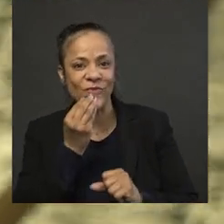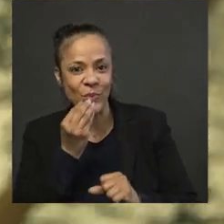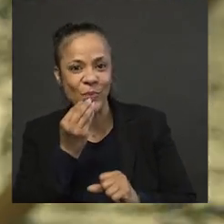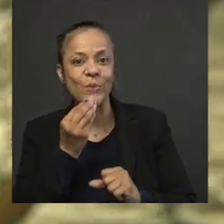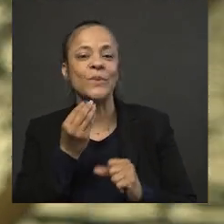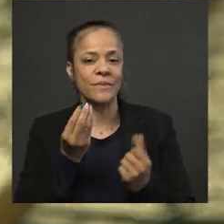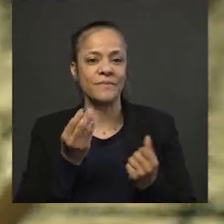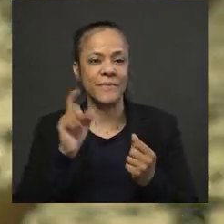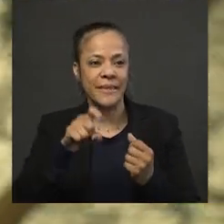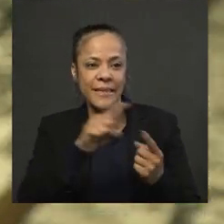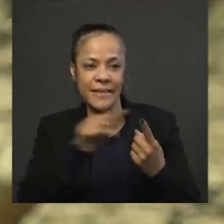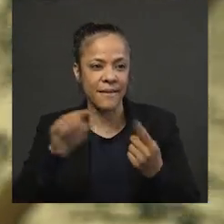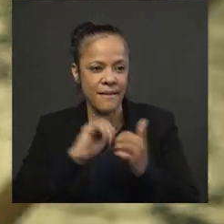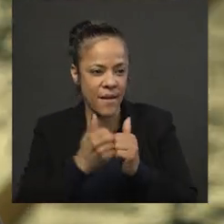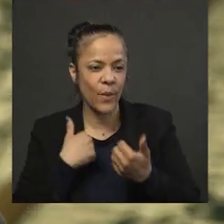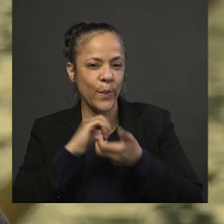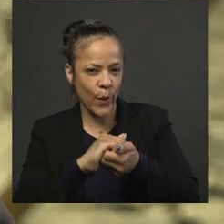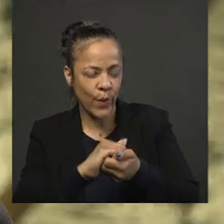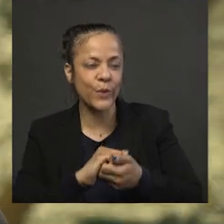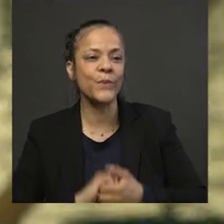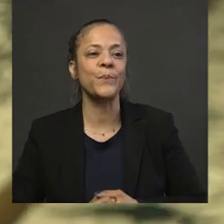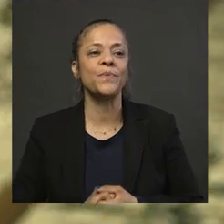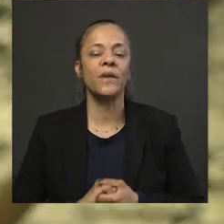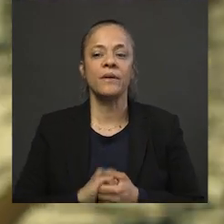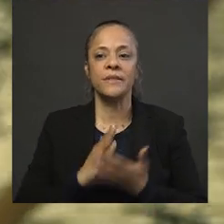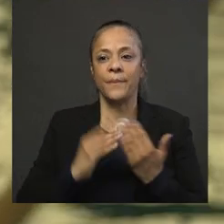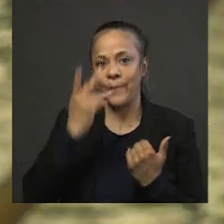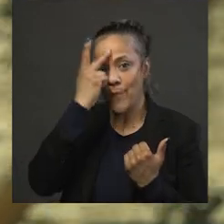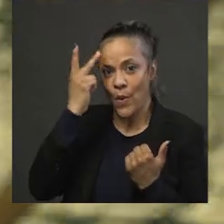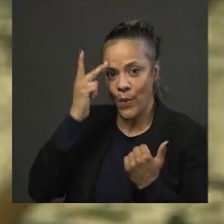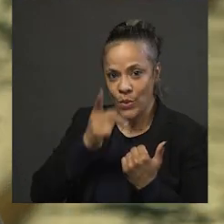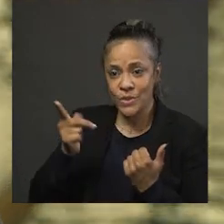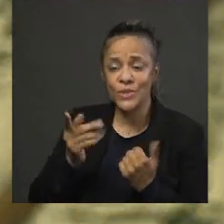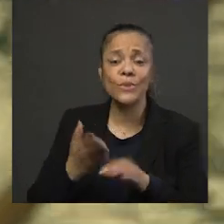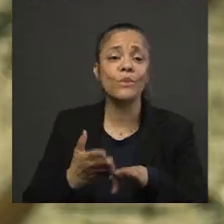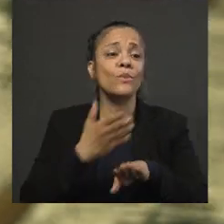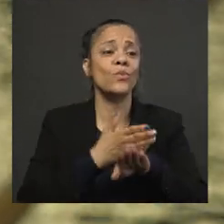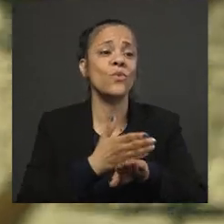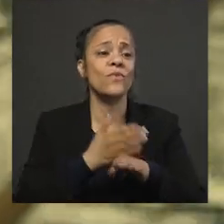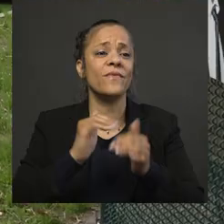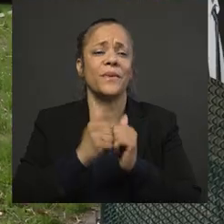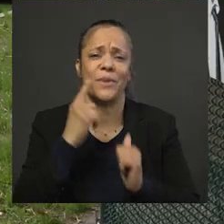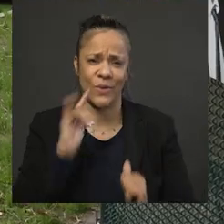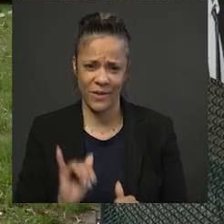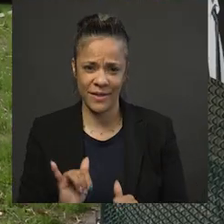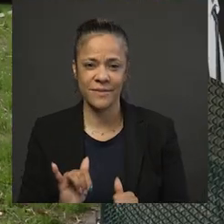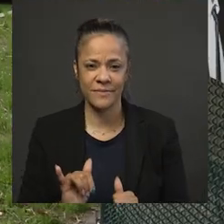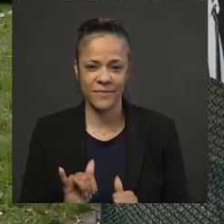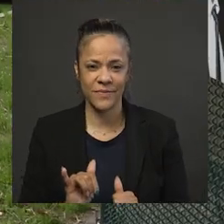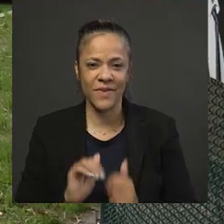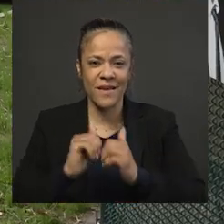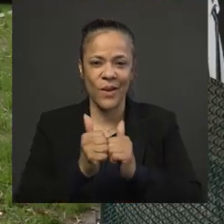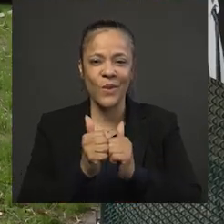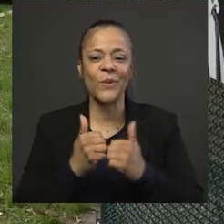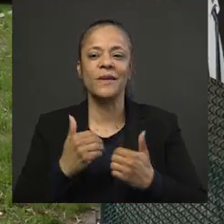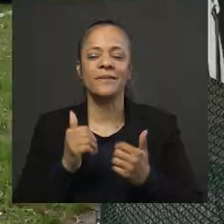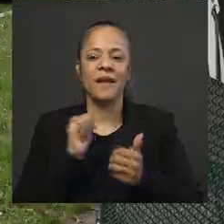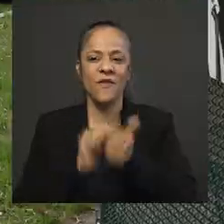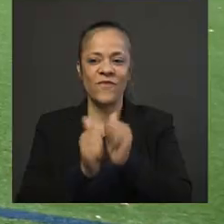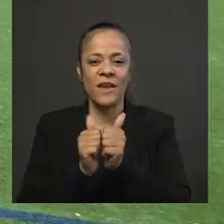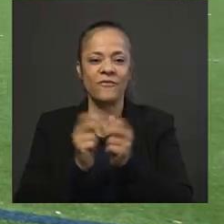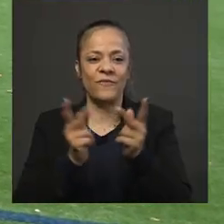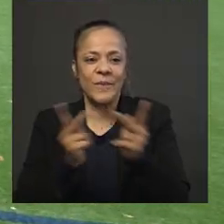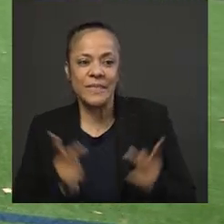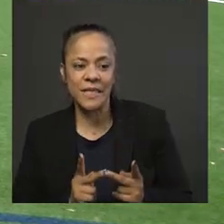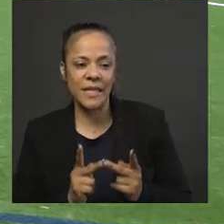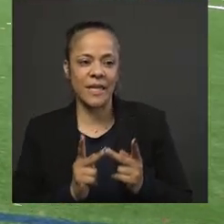needs over the past few years. We've partnered with parks to improve what our parks look like and improve what our athletic